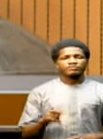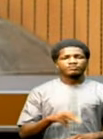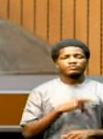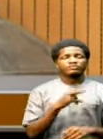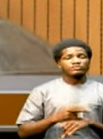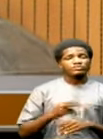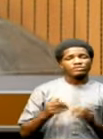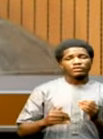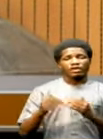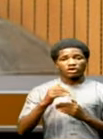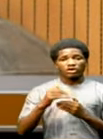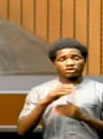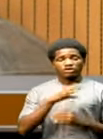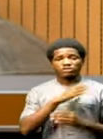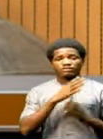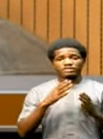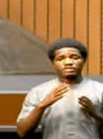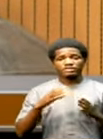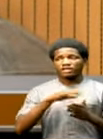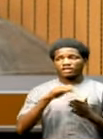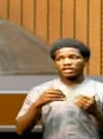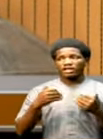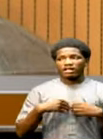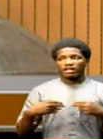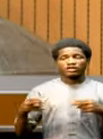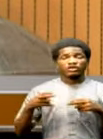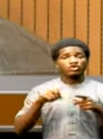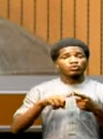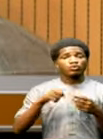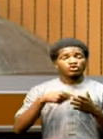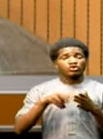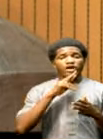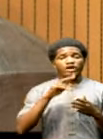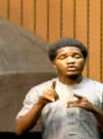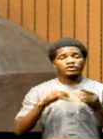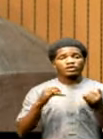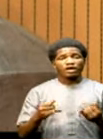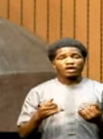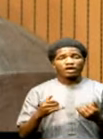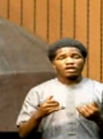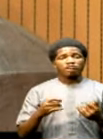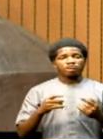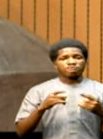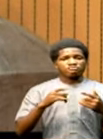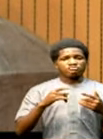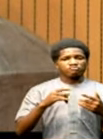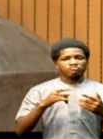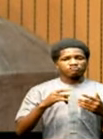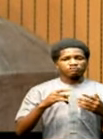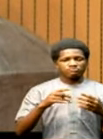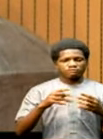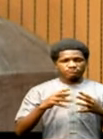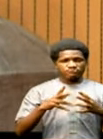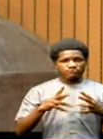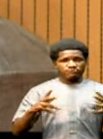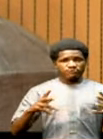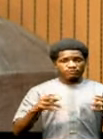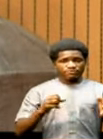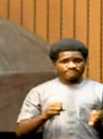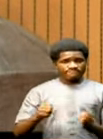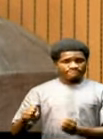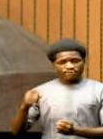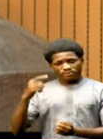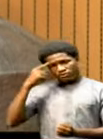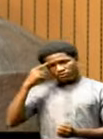has, in addition to what you're doing now, a multi-dimensional strategy